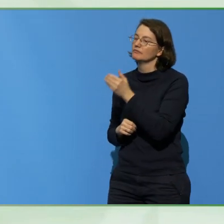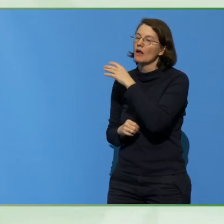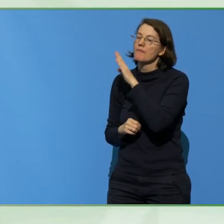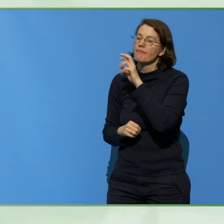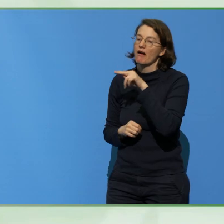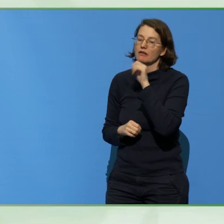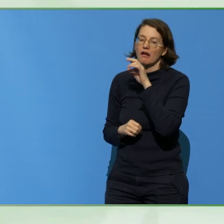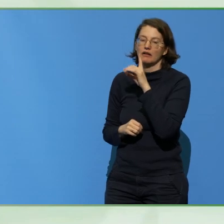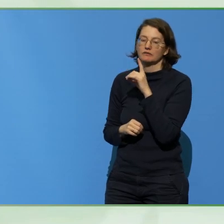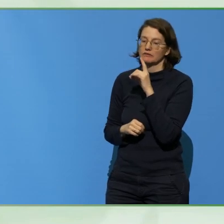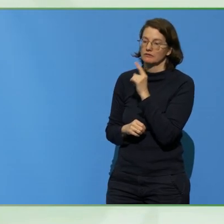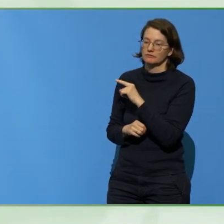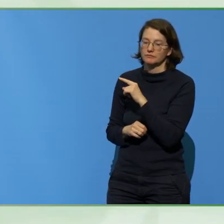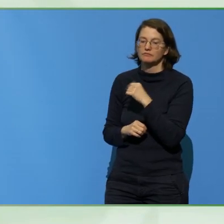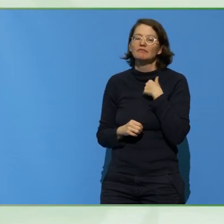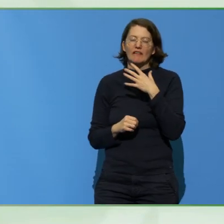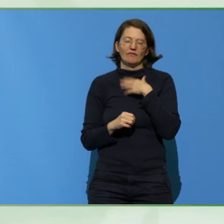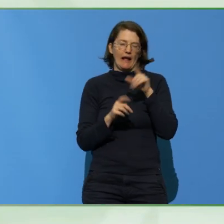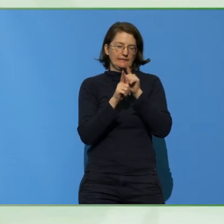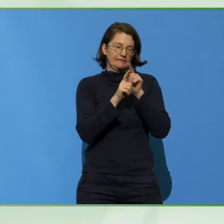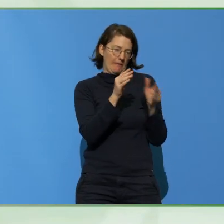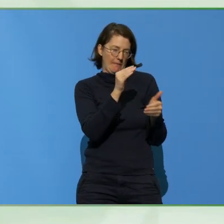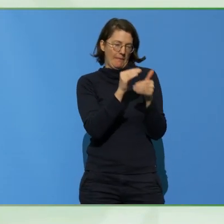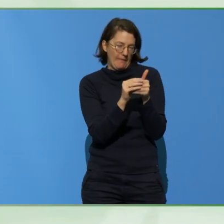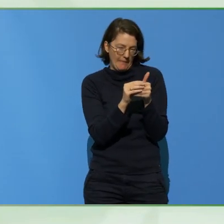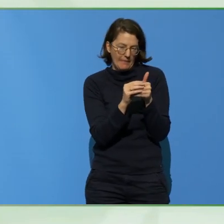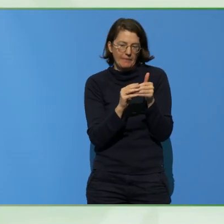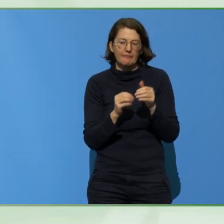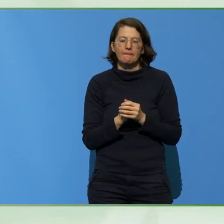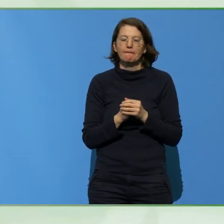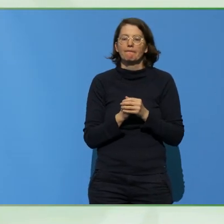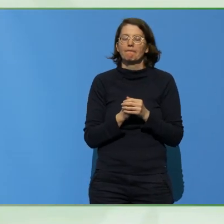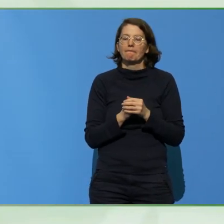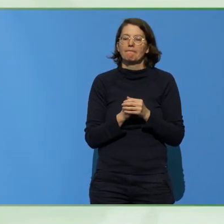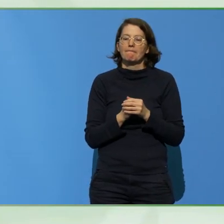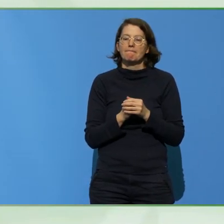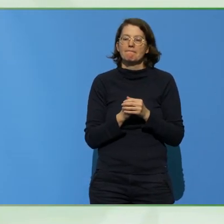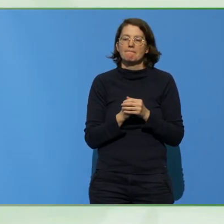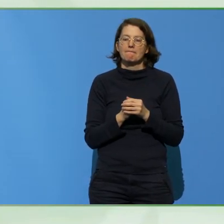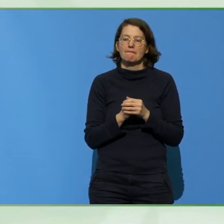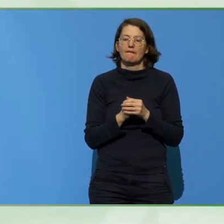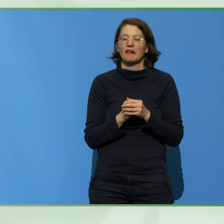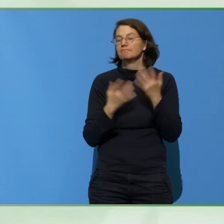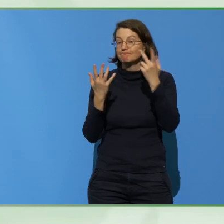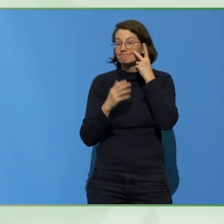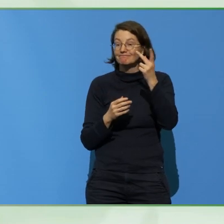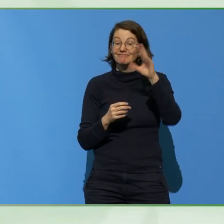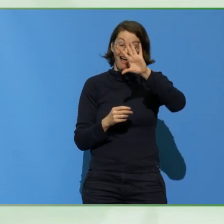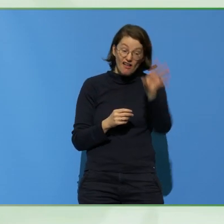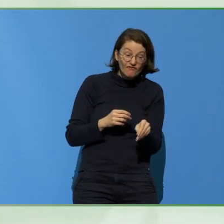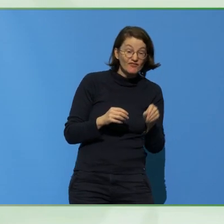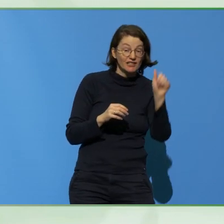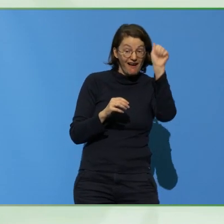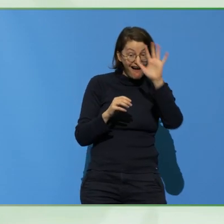in a lot of emerging markets across Africa and Asia, we also have systemic challenges that